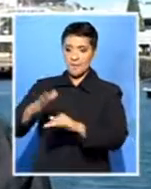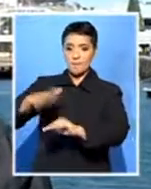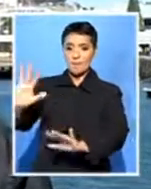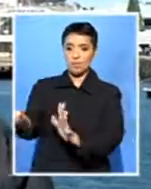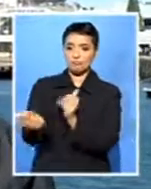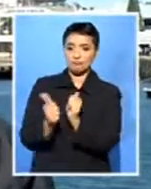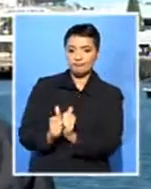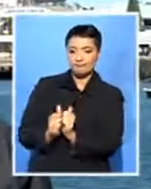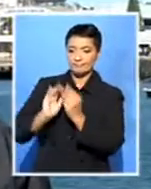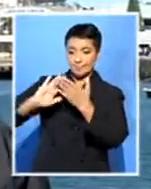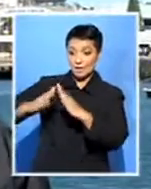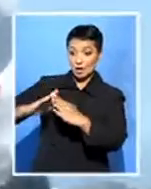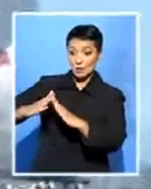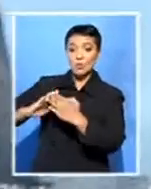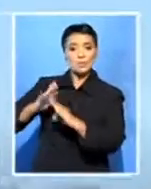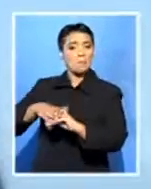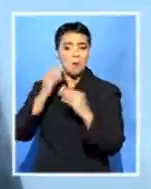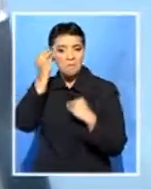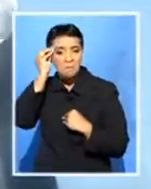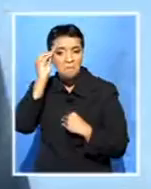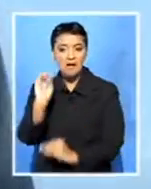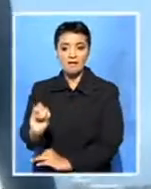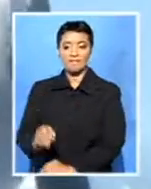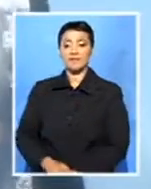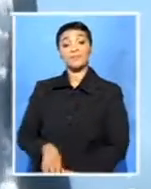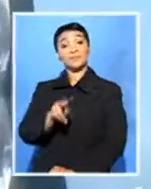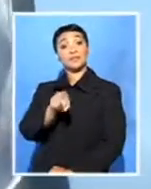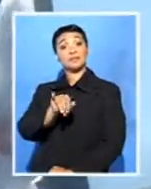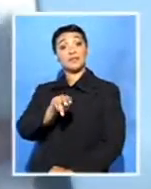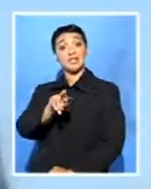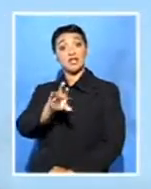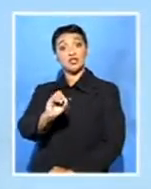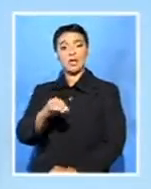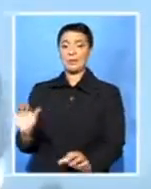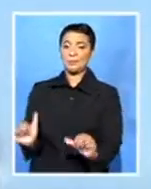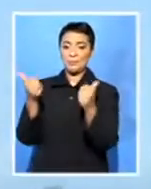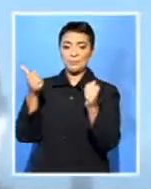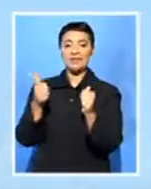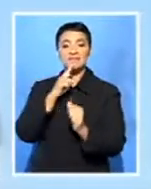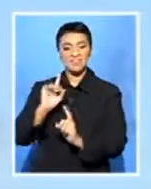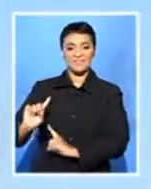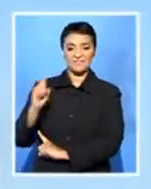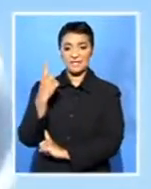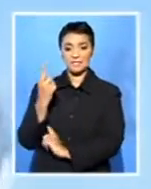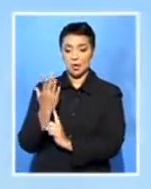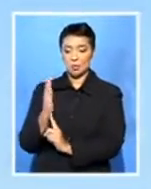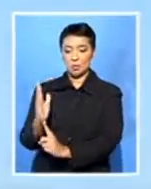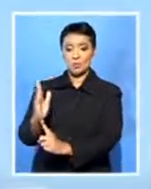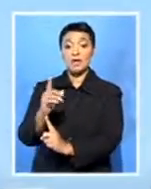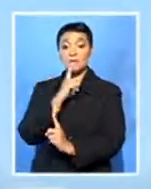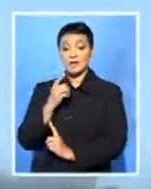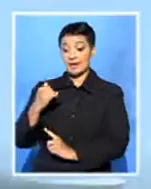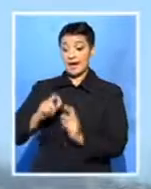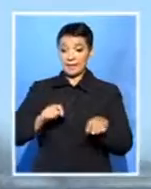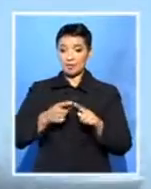more with the public, and the public are taking up on it. Nitro has once again been dominant with Vulcan, which will also be competing in the Cape to